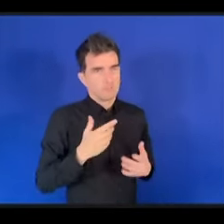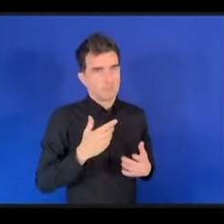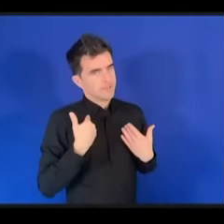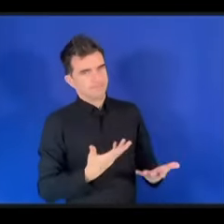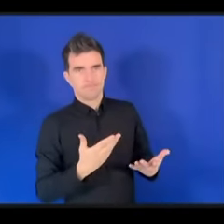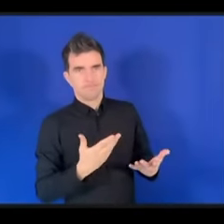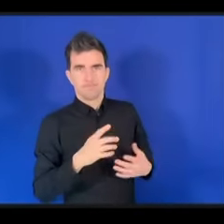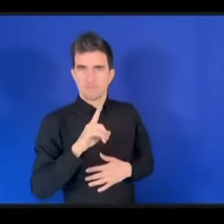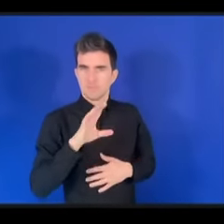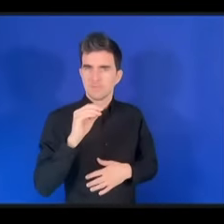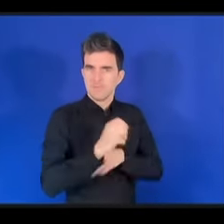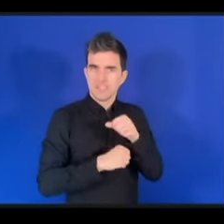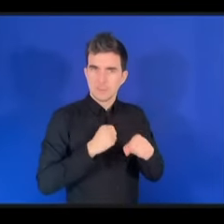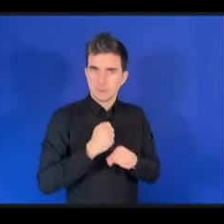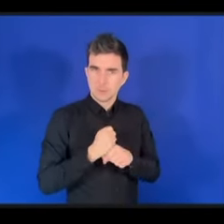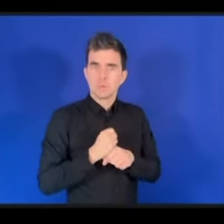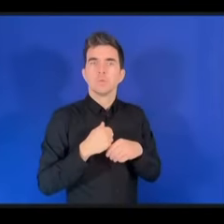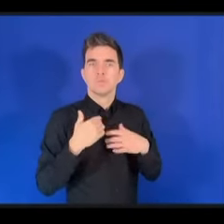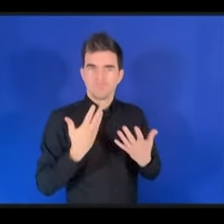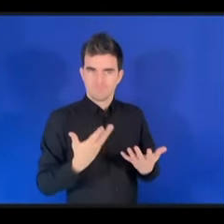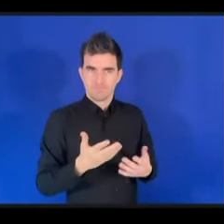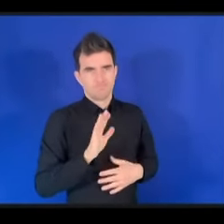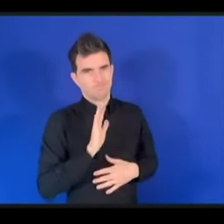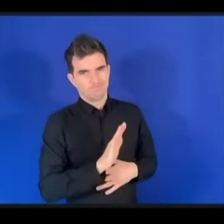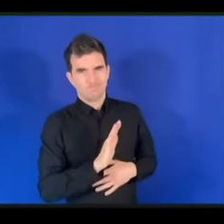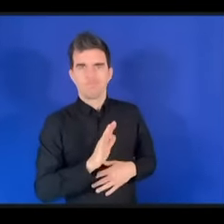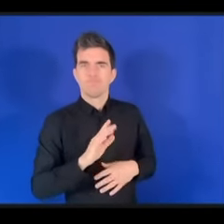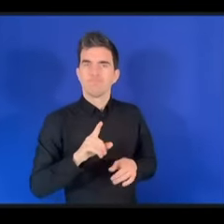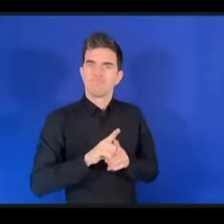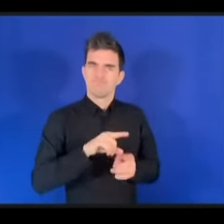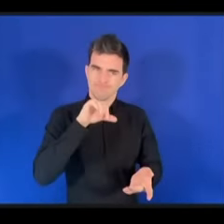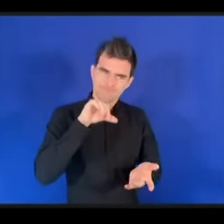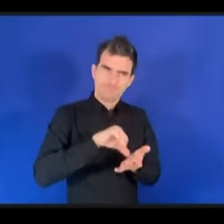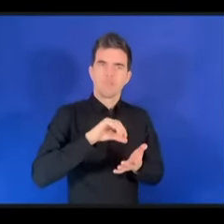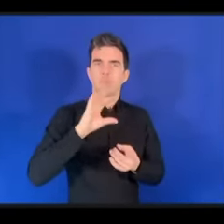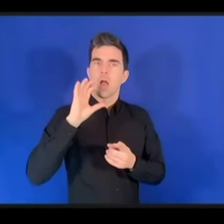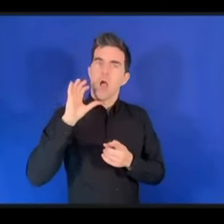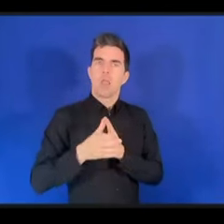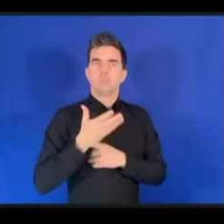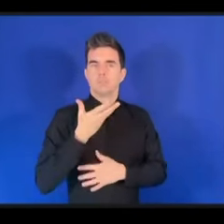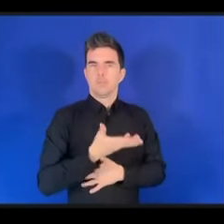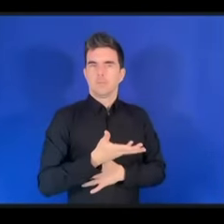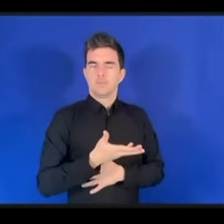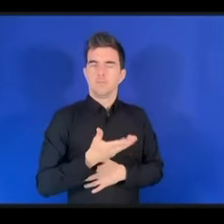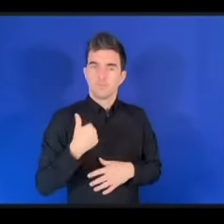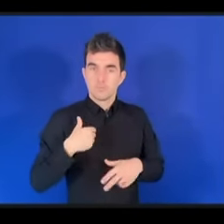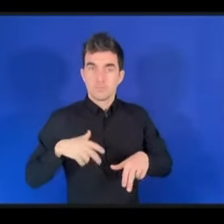promote Japanese food, Japanese culture, and tourism.